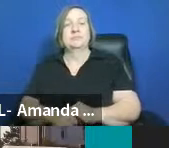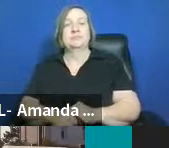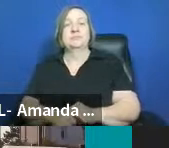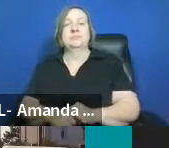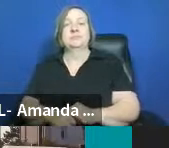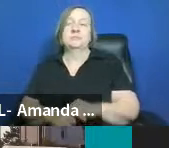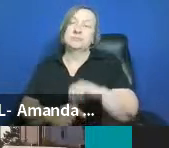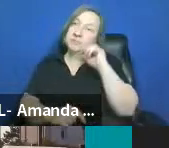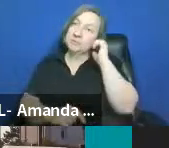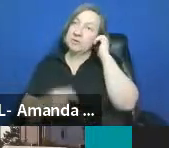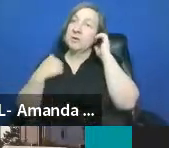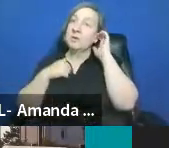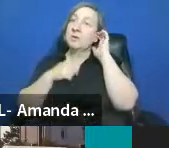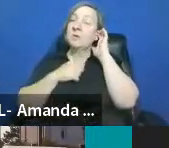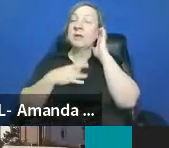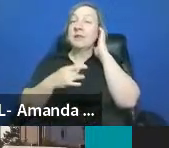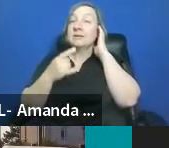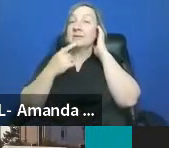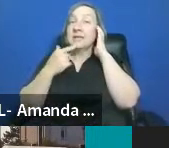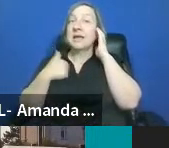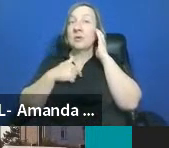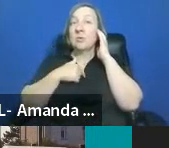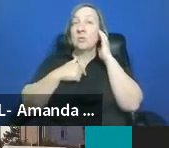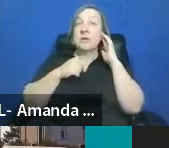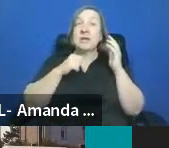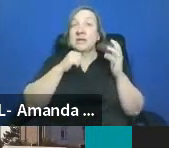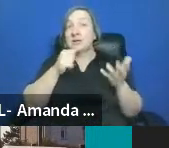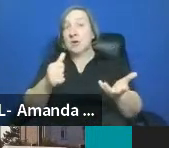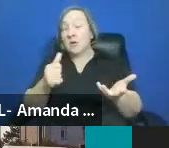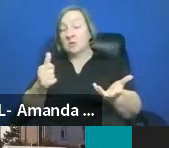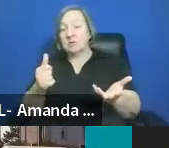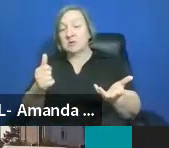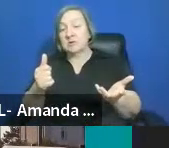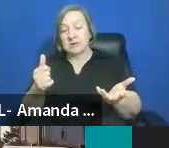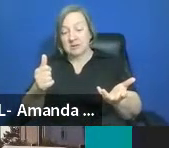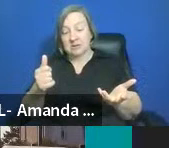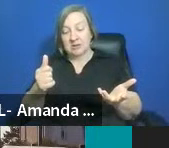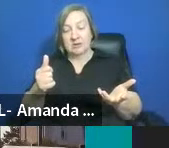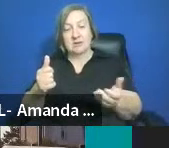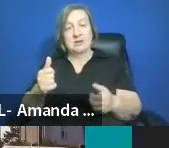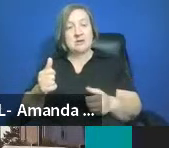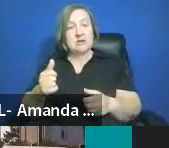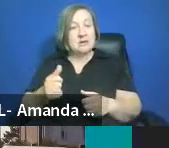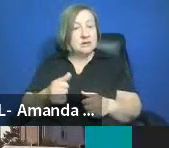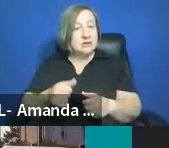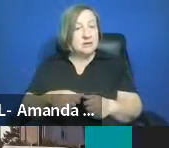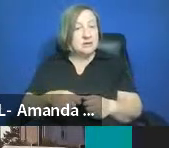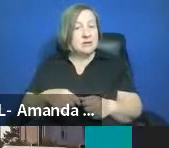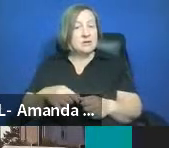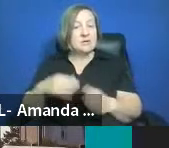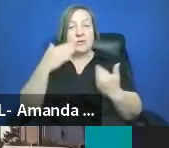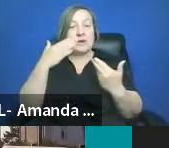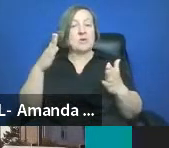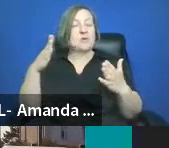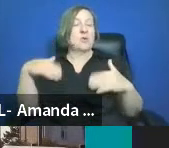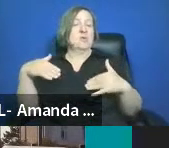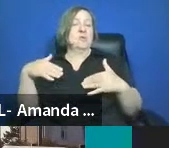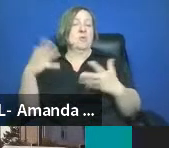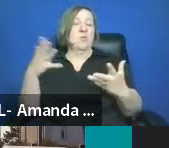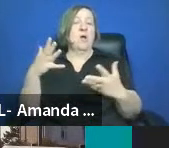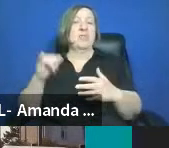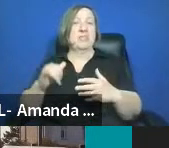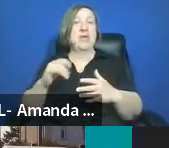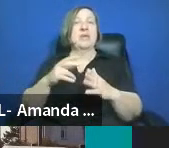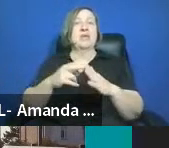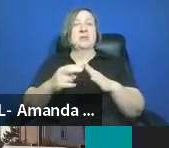So we like to say that we don't yet know what the design for the Interstate Bridge Replacement Programme will look like, but we do know